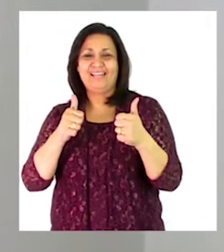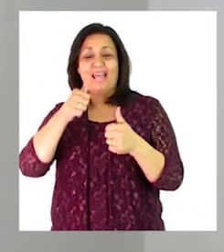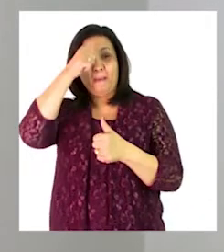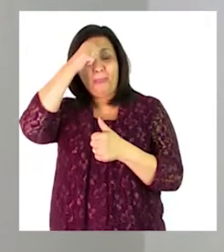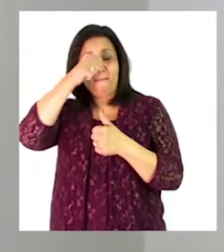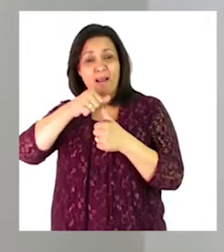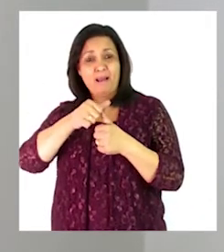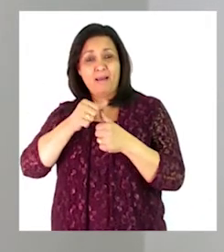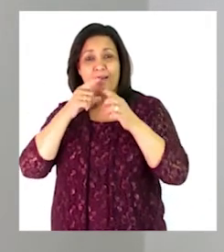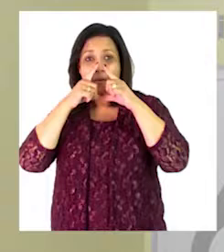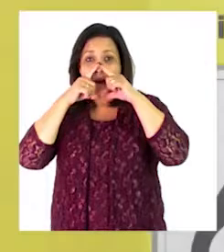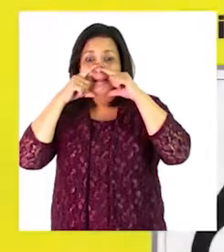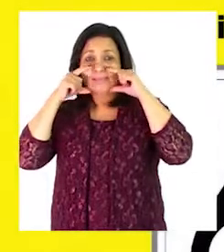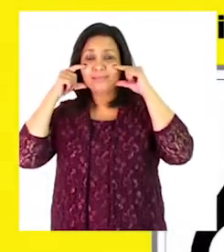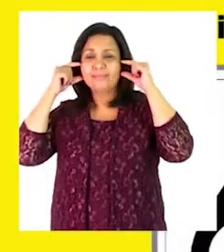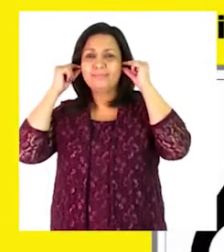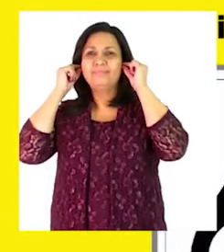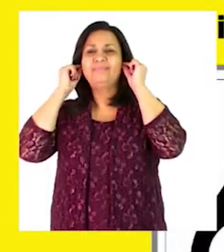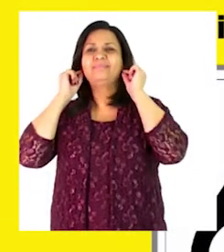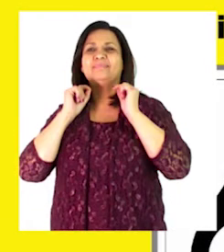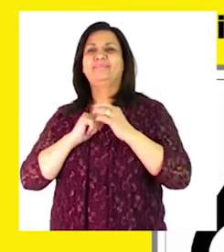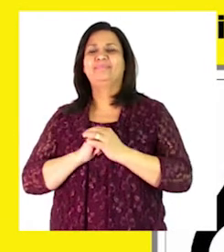mask. You have your mask on.